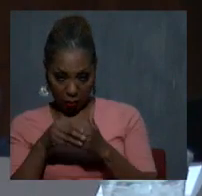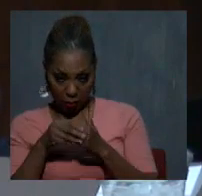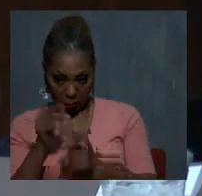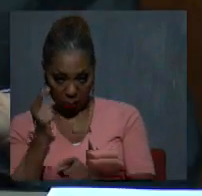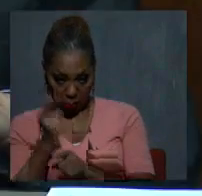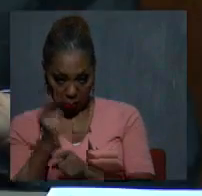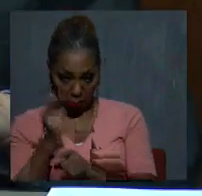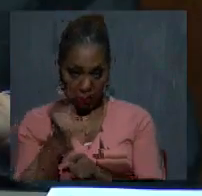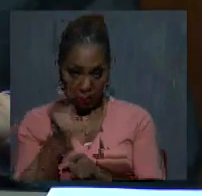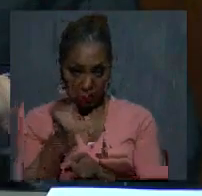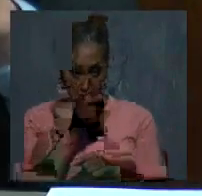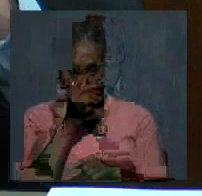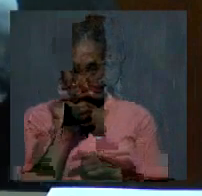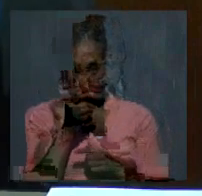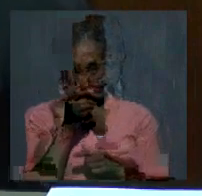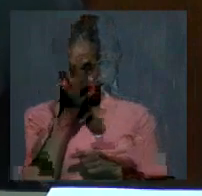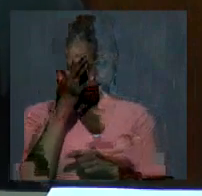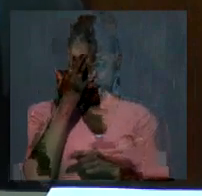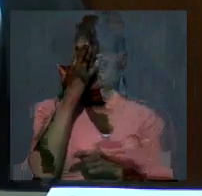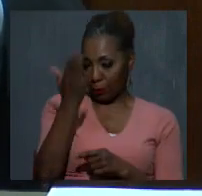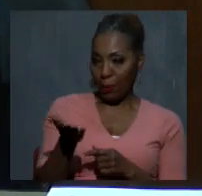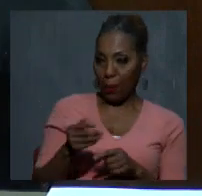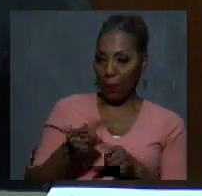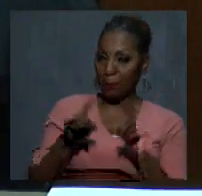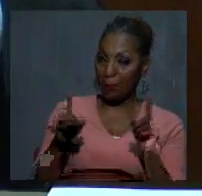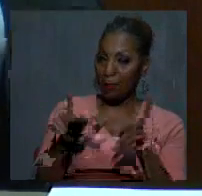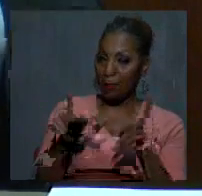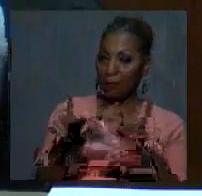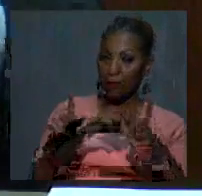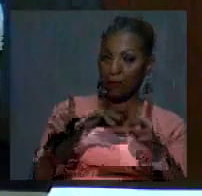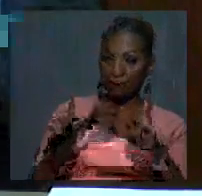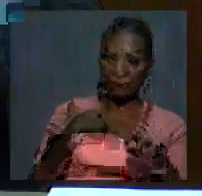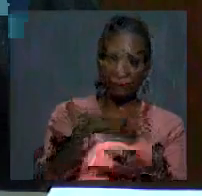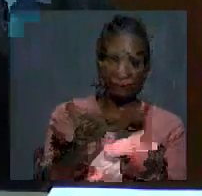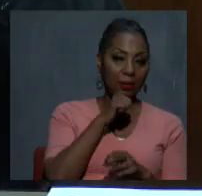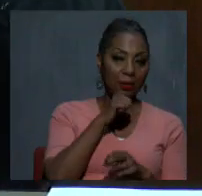I don't know. The other,